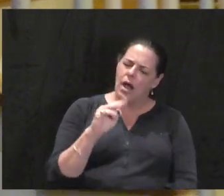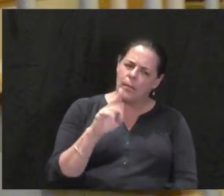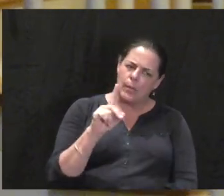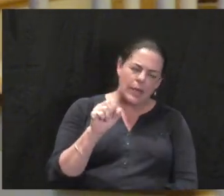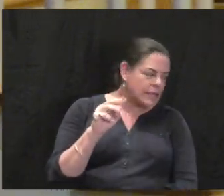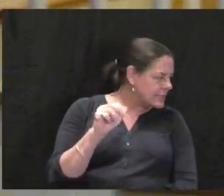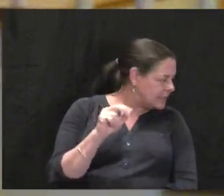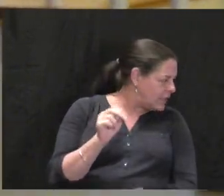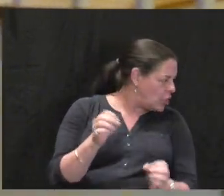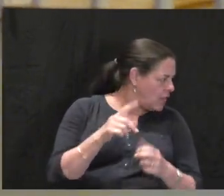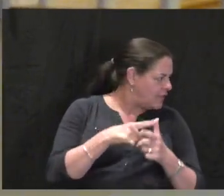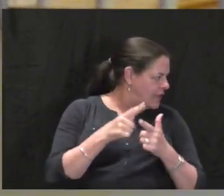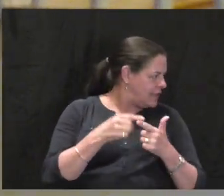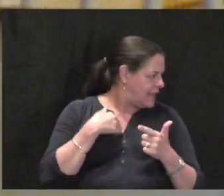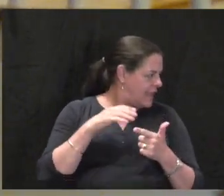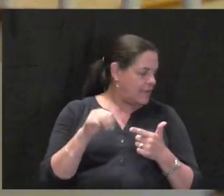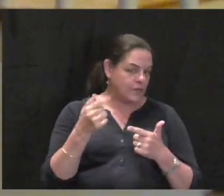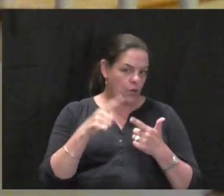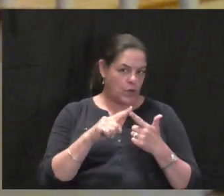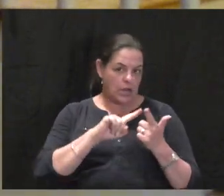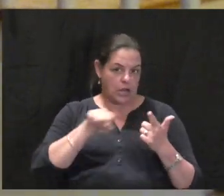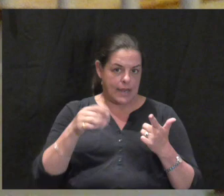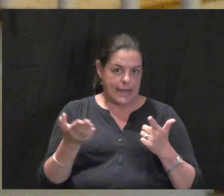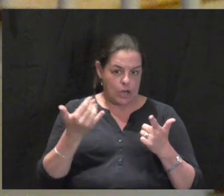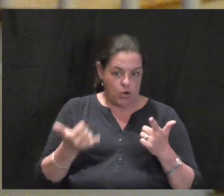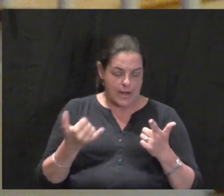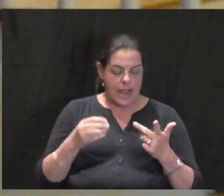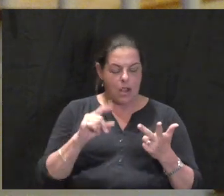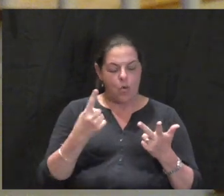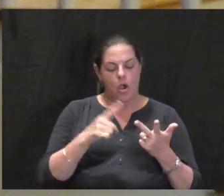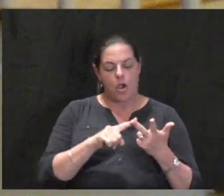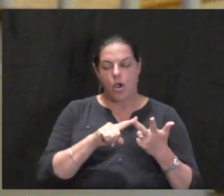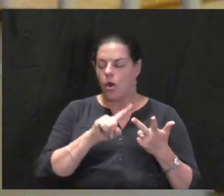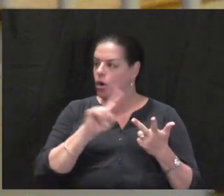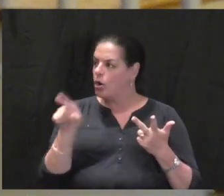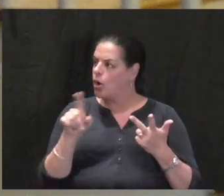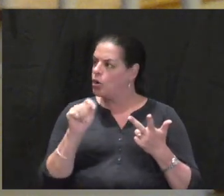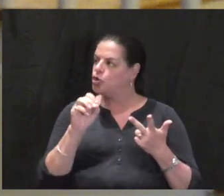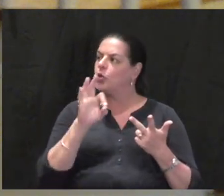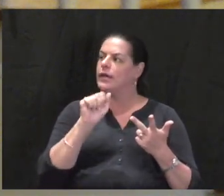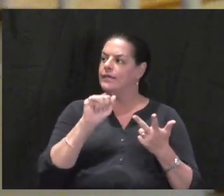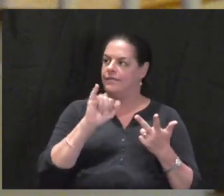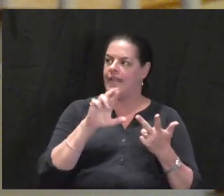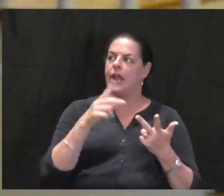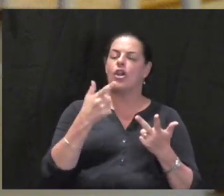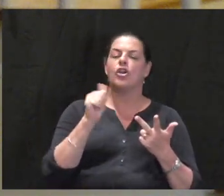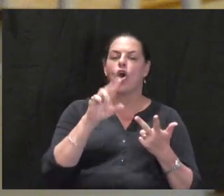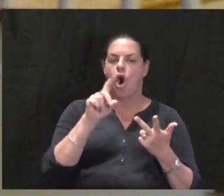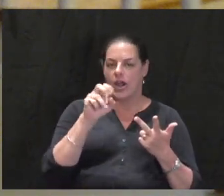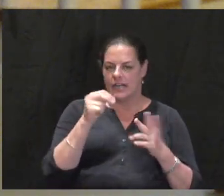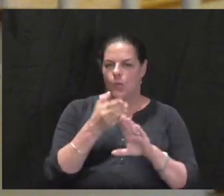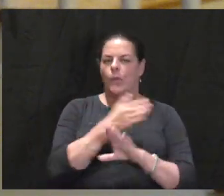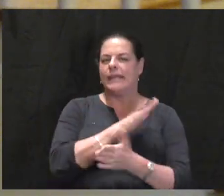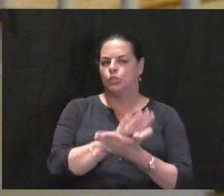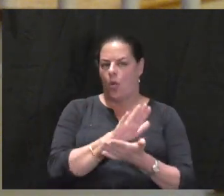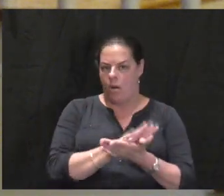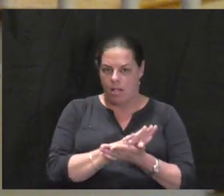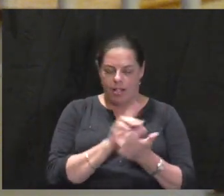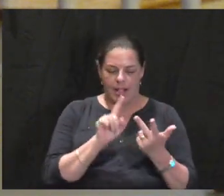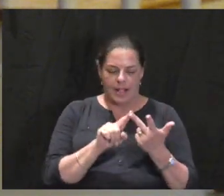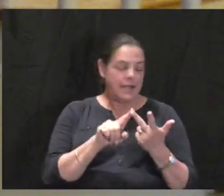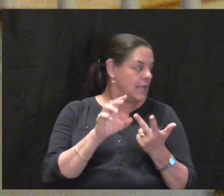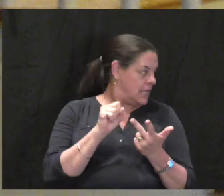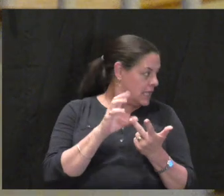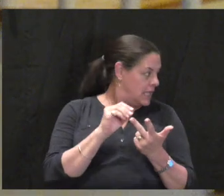There have been lots of opportunities to utilize the services, and I would recommend anybody that's a parent in Knox